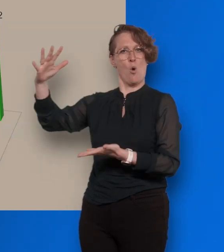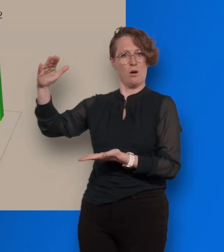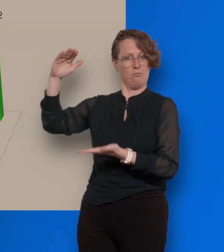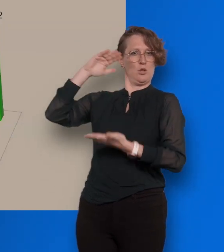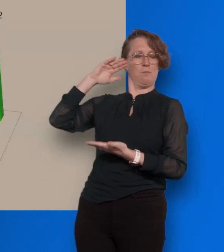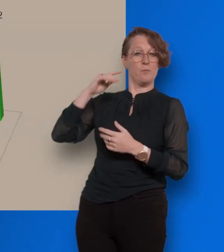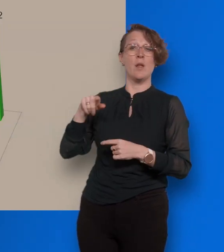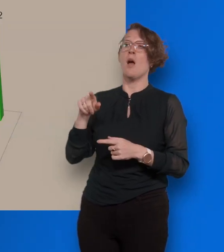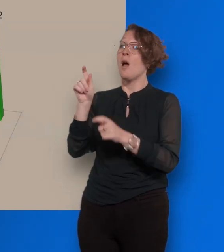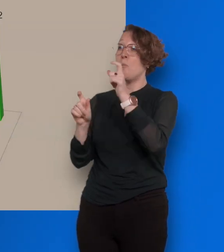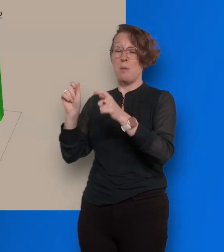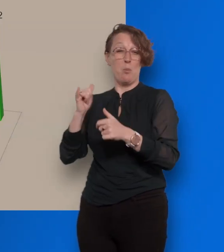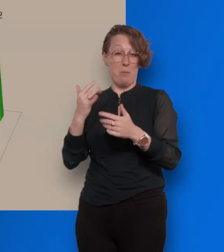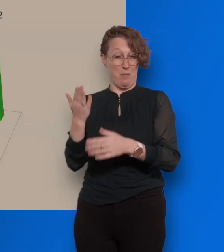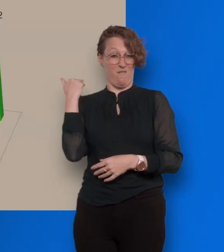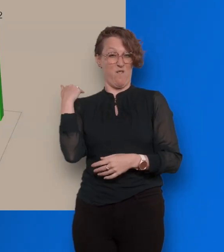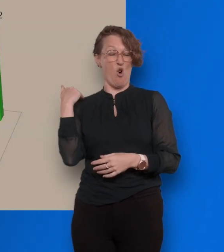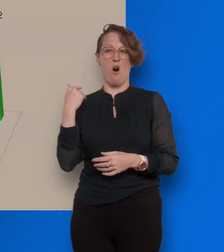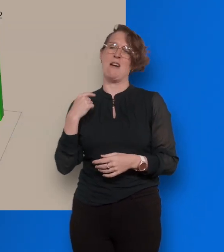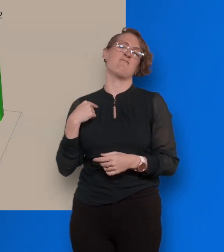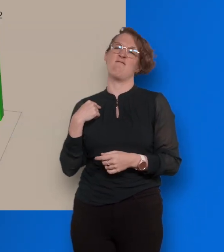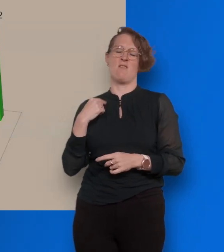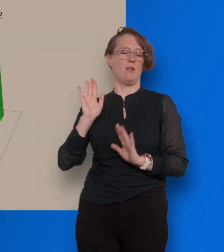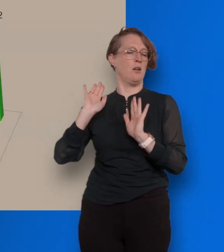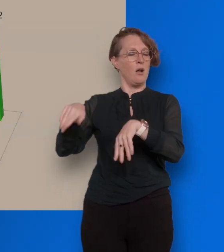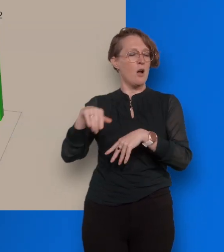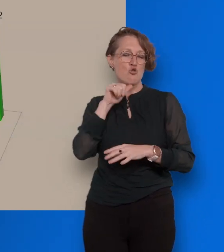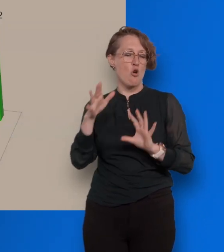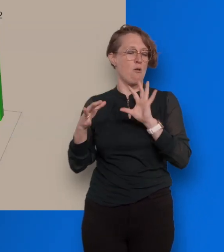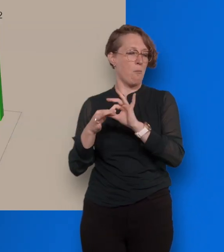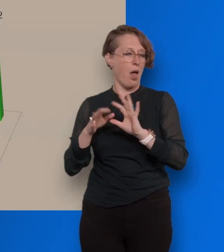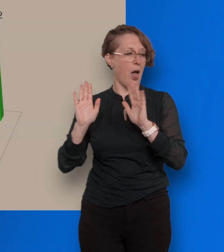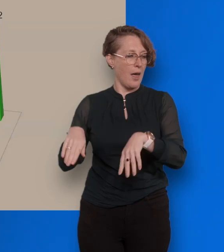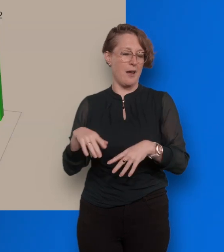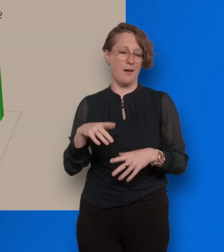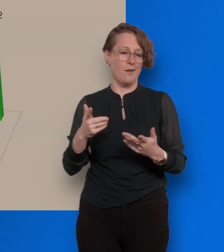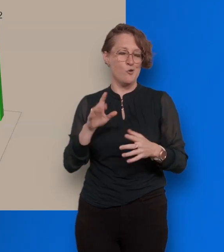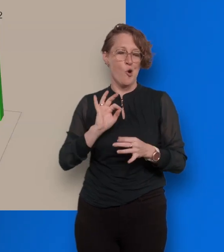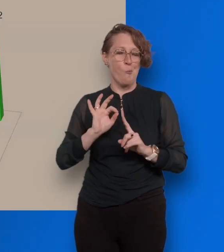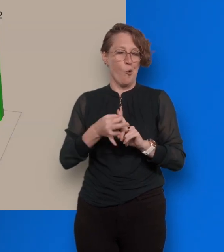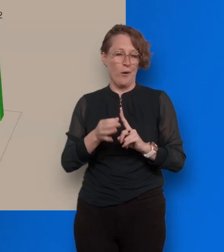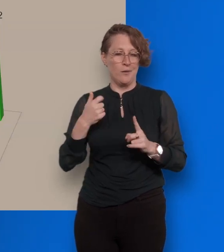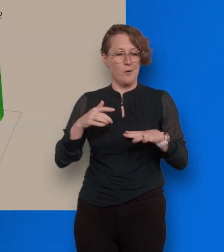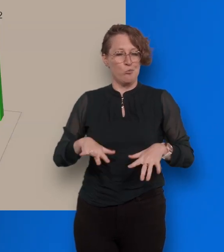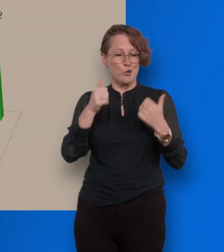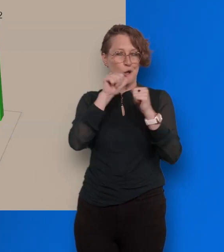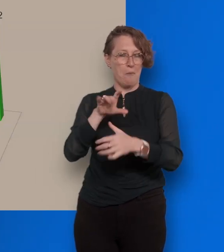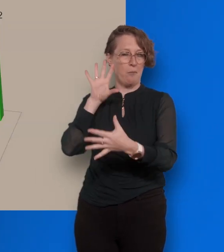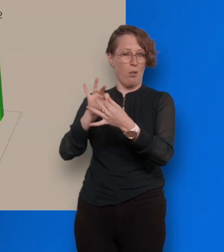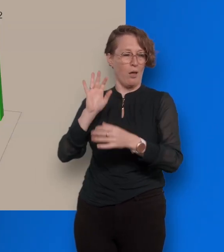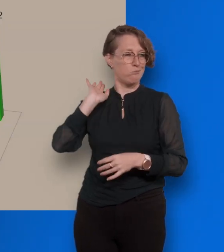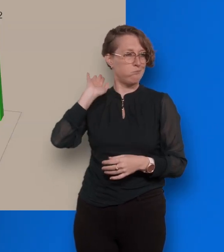perhaps self-disqualified themselves in the past, thinking there's no point in applying to the British Academy because I have, whether